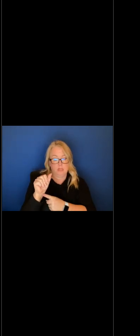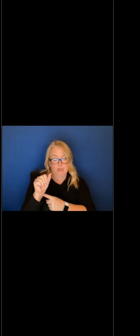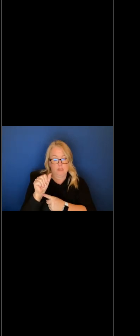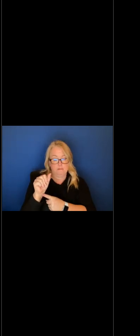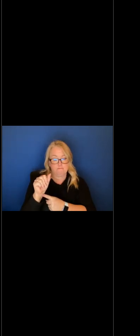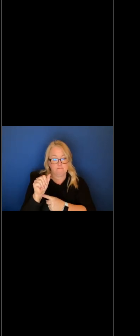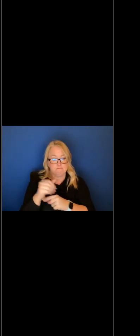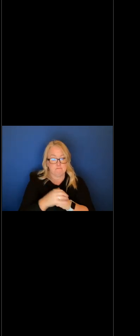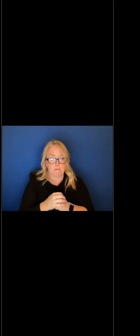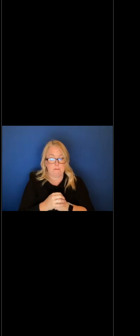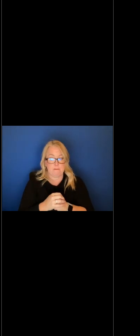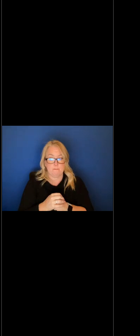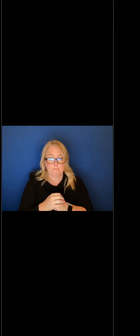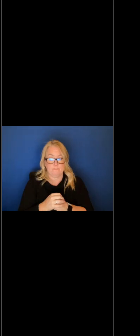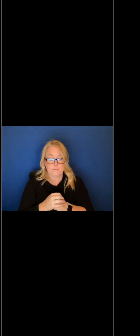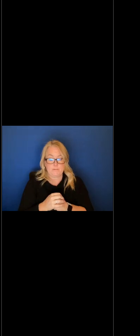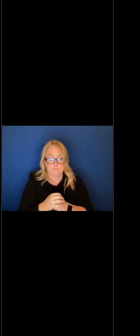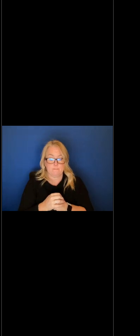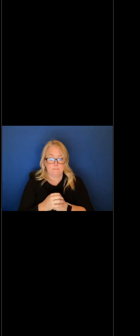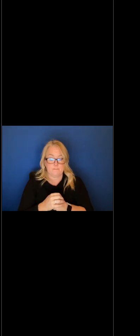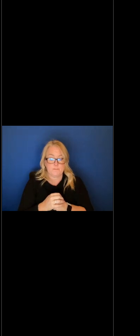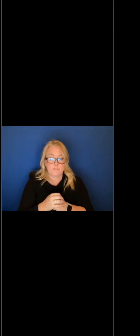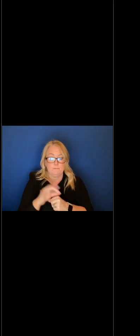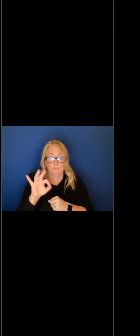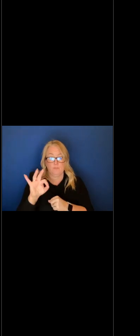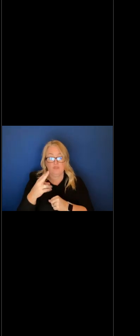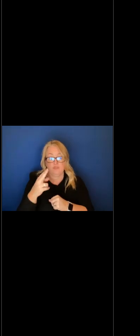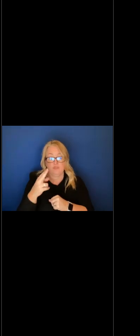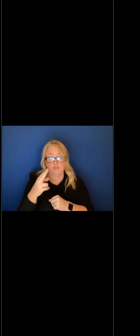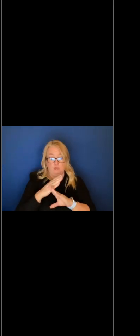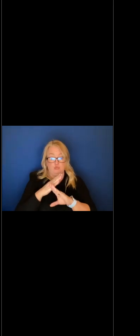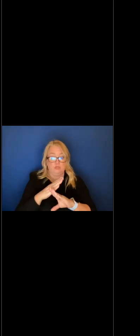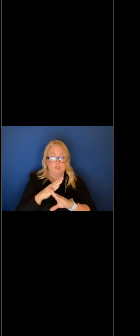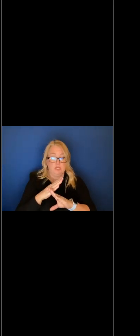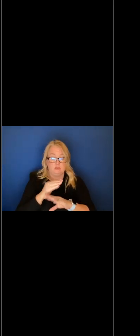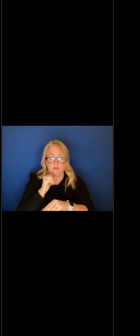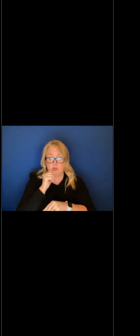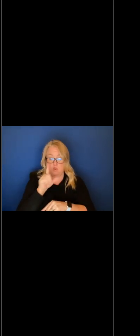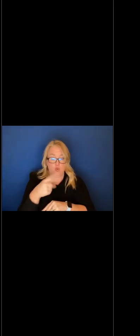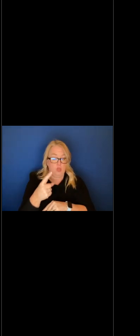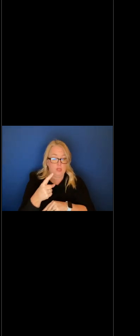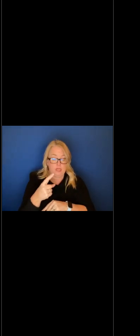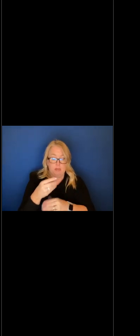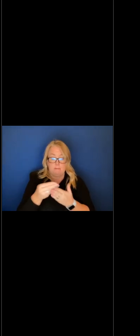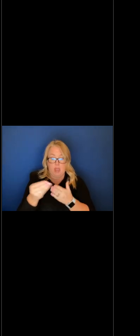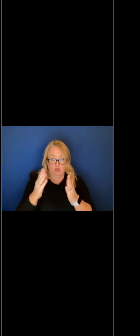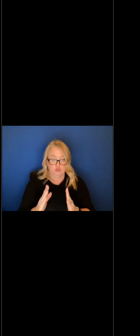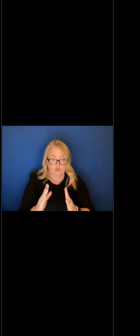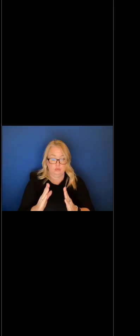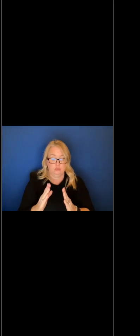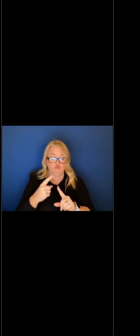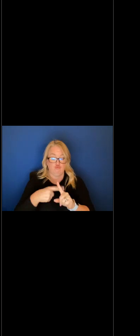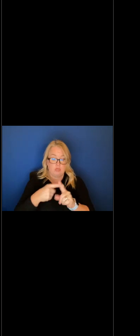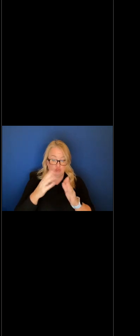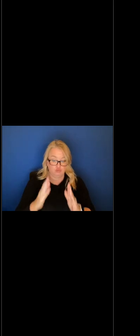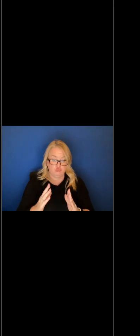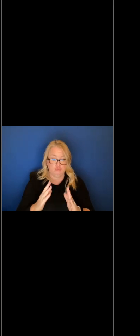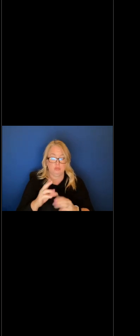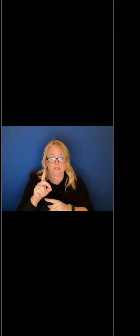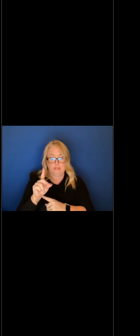and disability. The FHA protects not only buyers or renters who